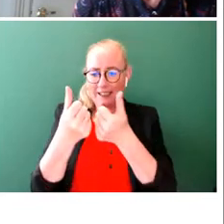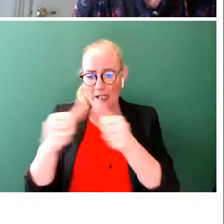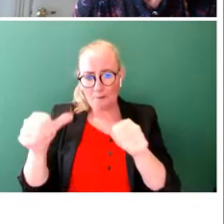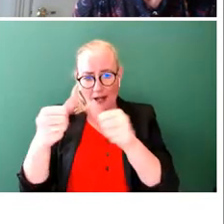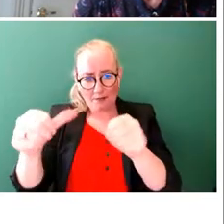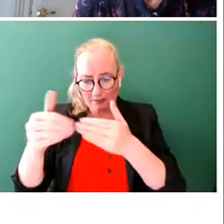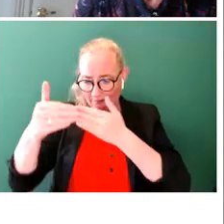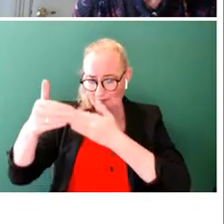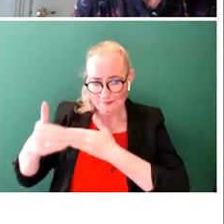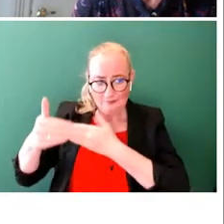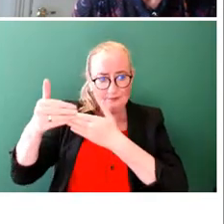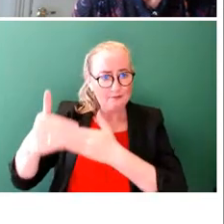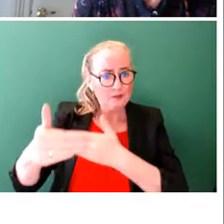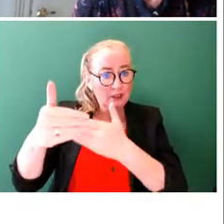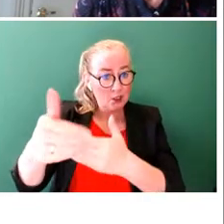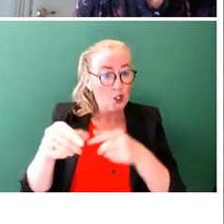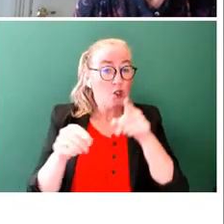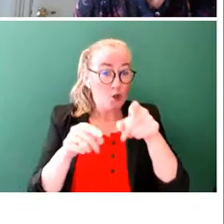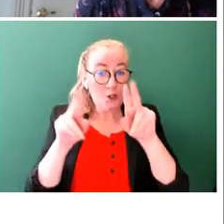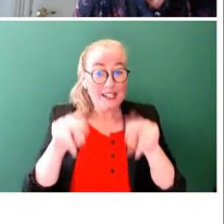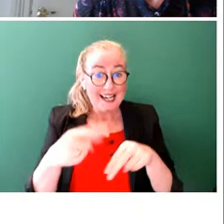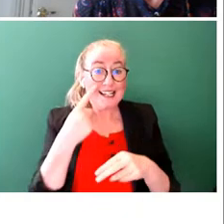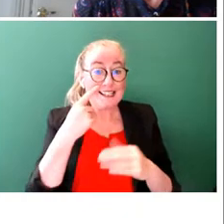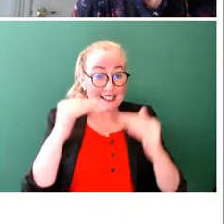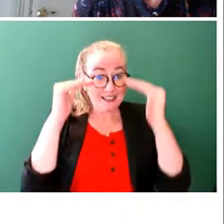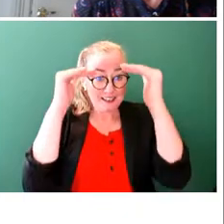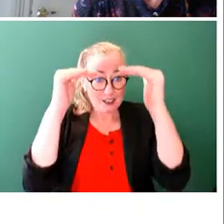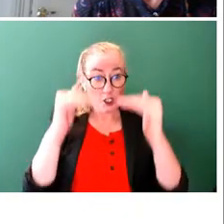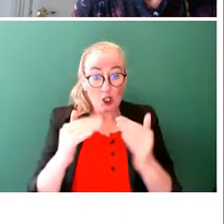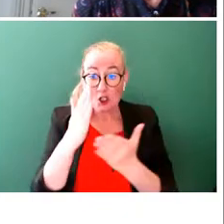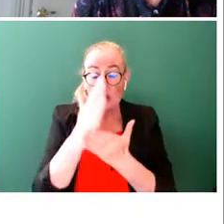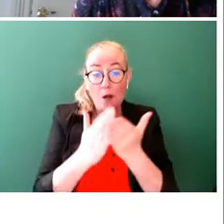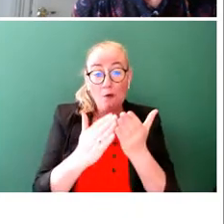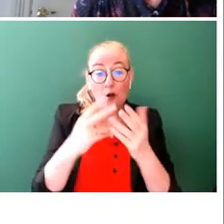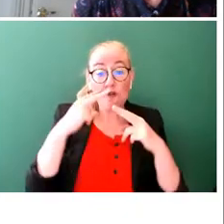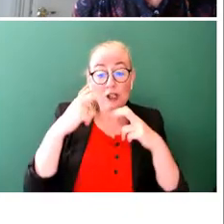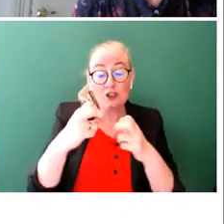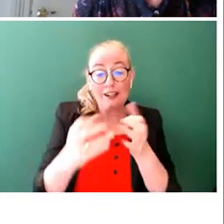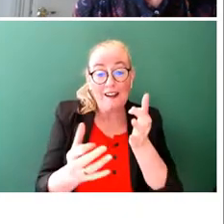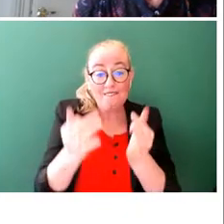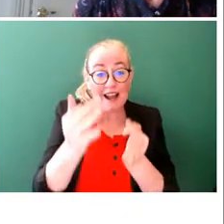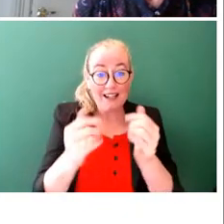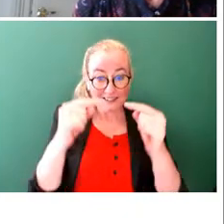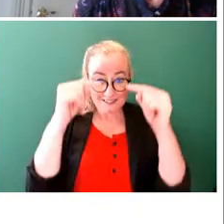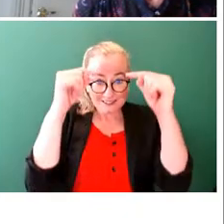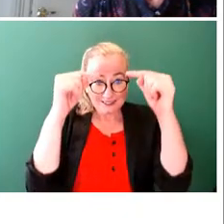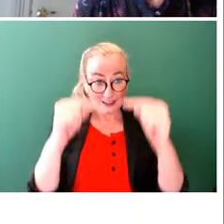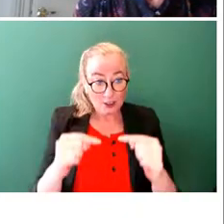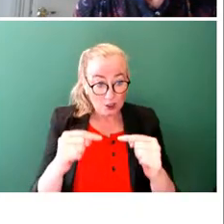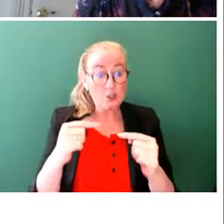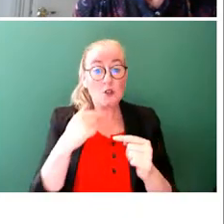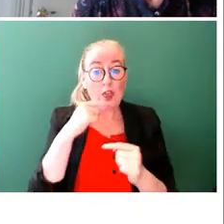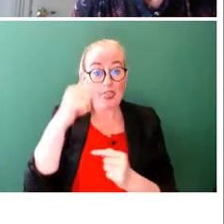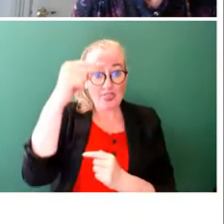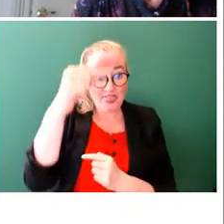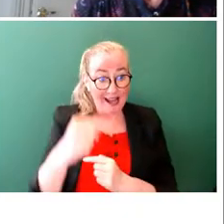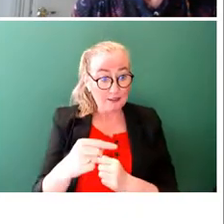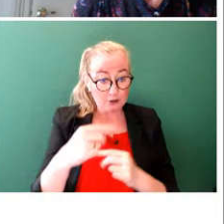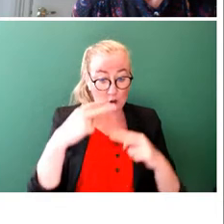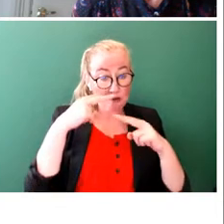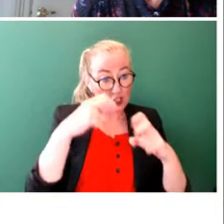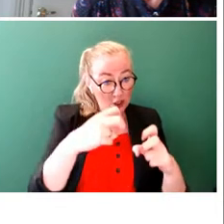well. So as you can see, some of the research findings there. So we took that research and we developed